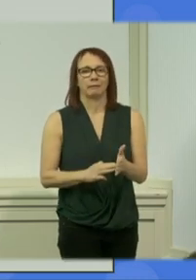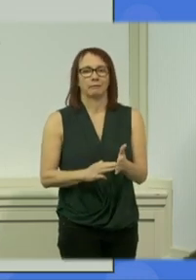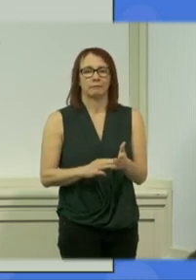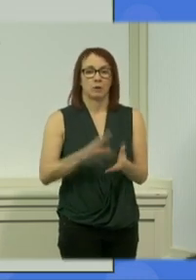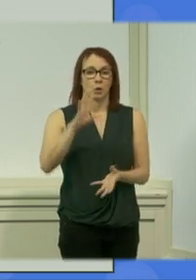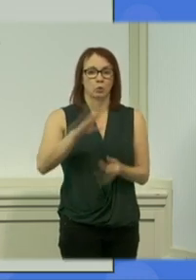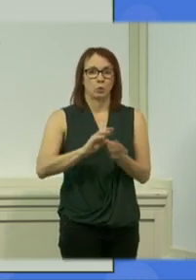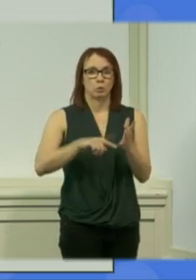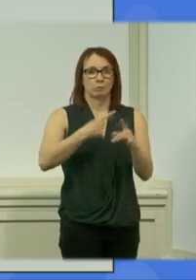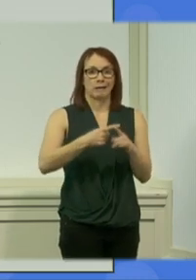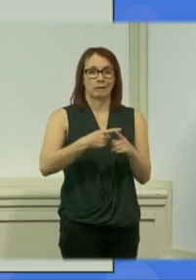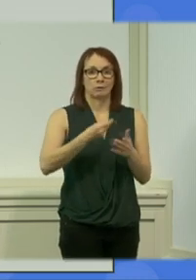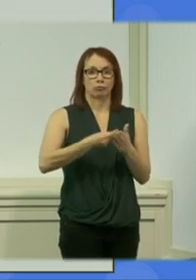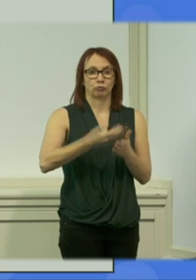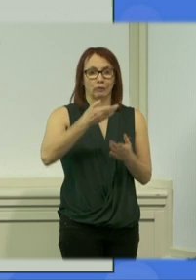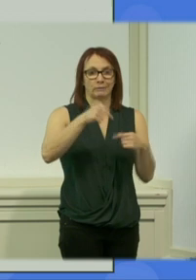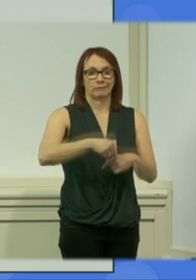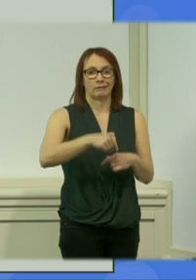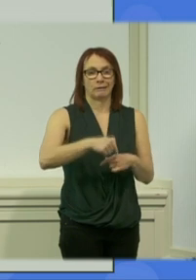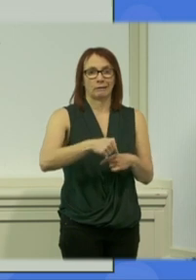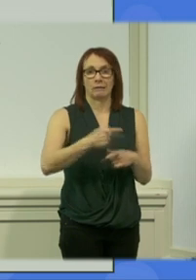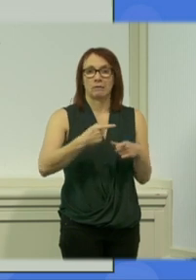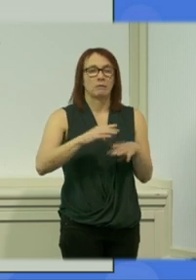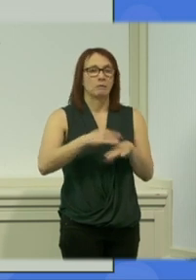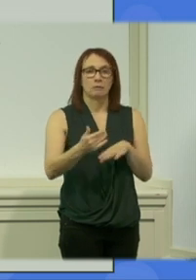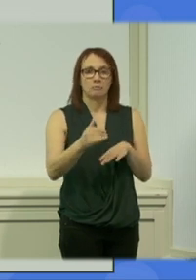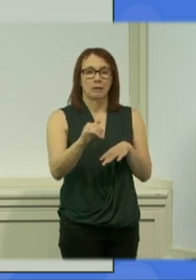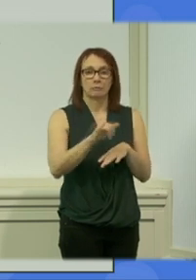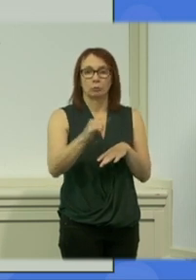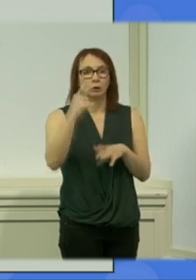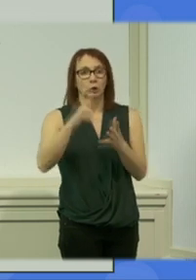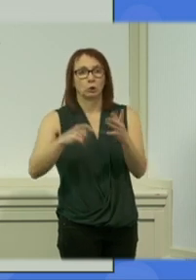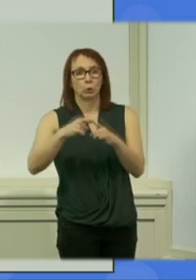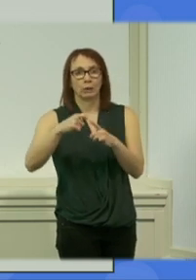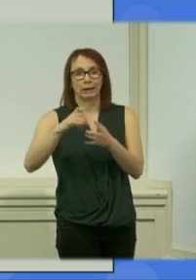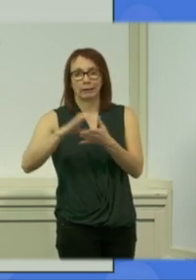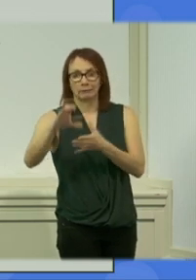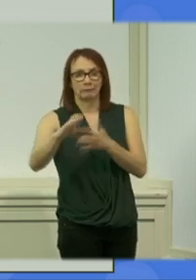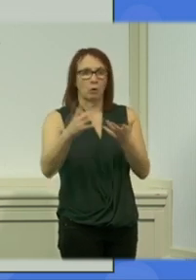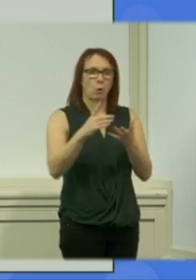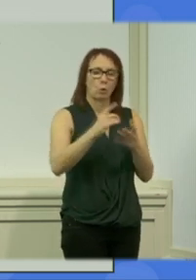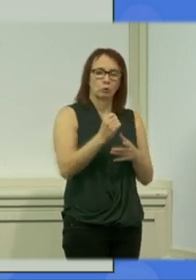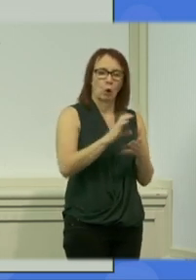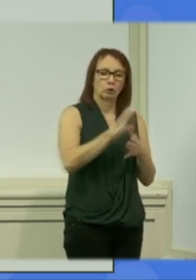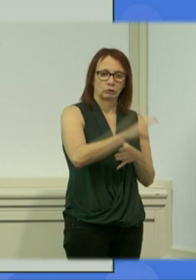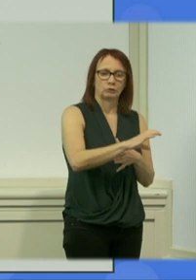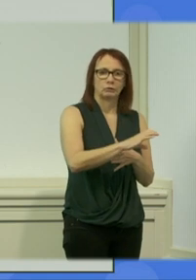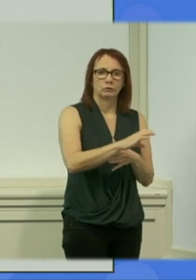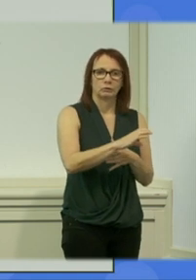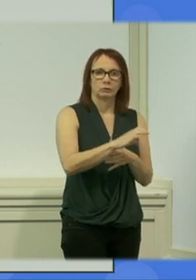taxes raised in Scotland, whether they went to the Scottish government or to the UK government, totaled